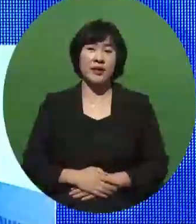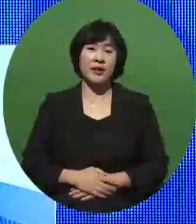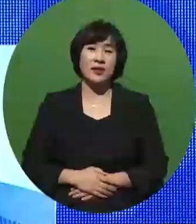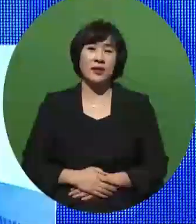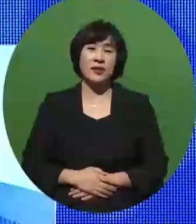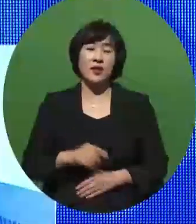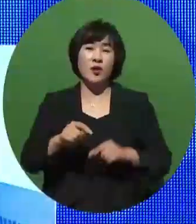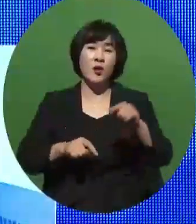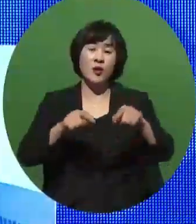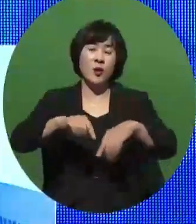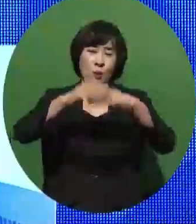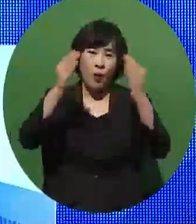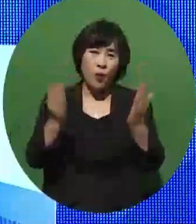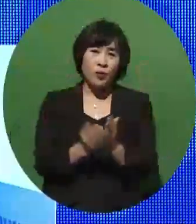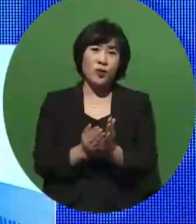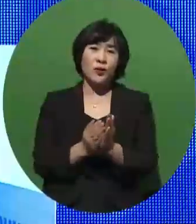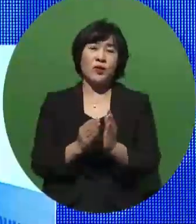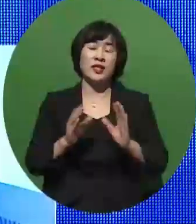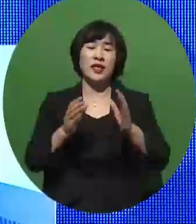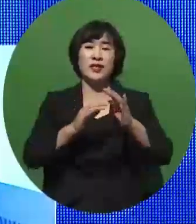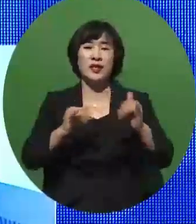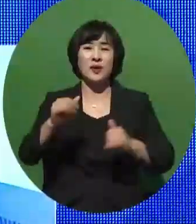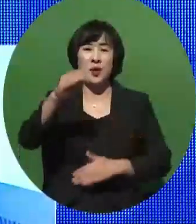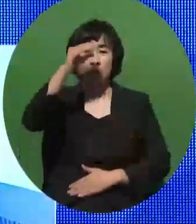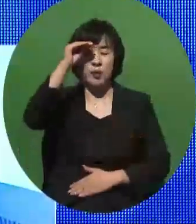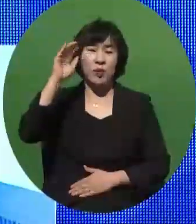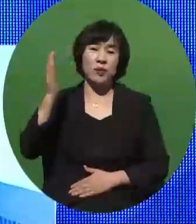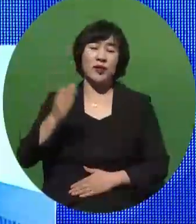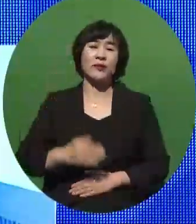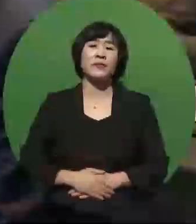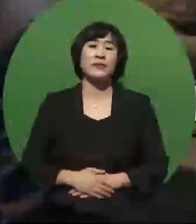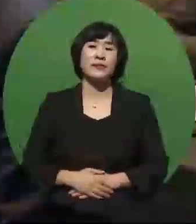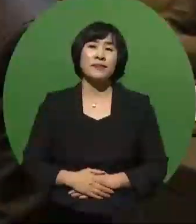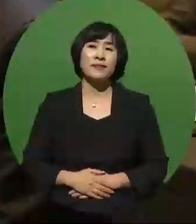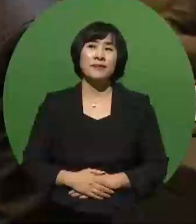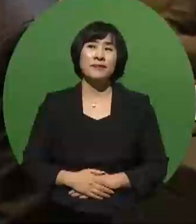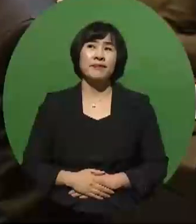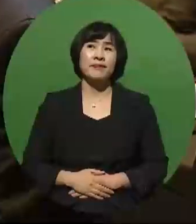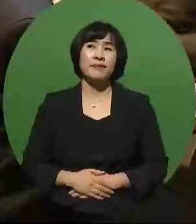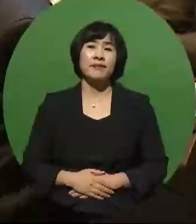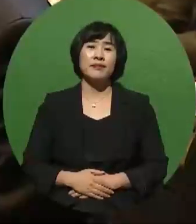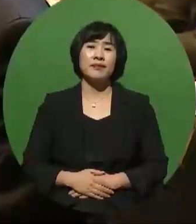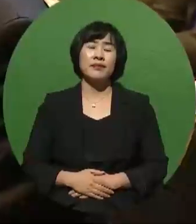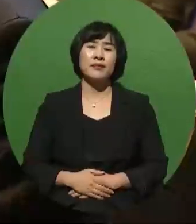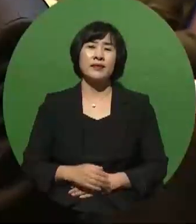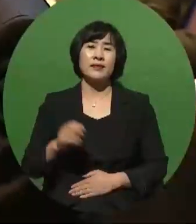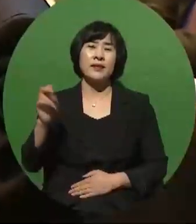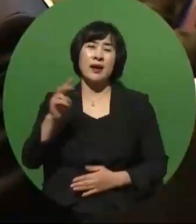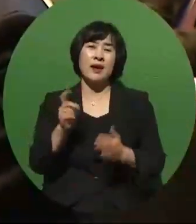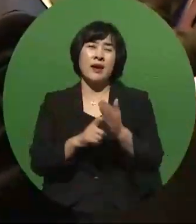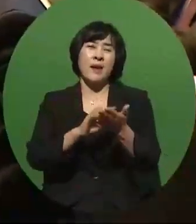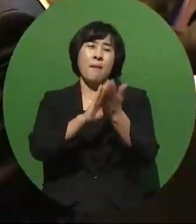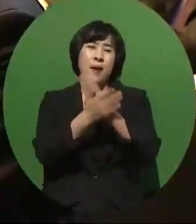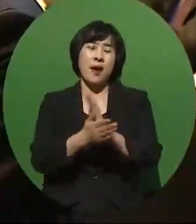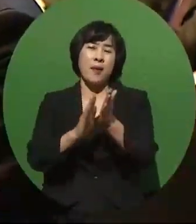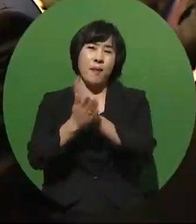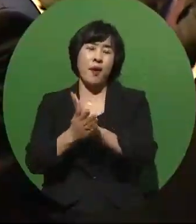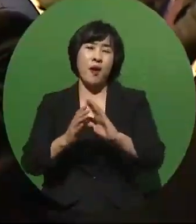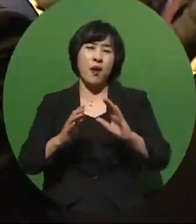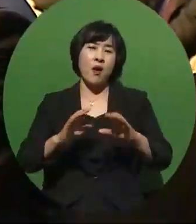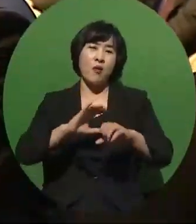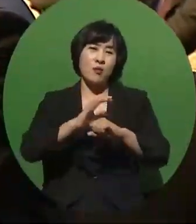Prize for his commitment for global peace. His achievements and dedication continue to inspire people